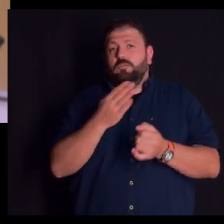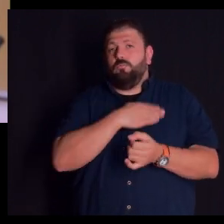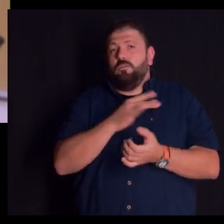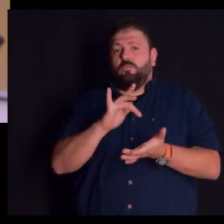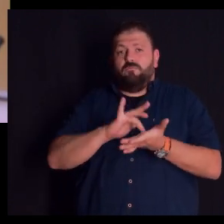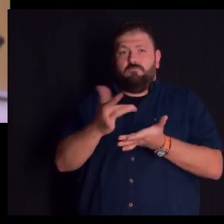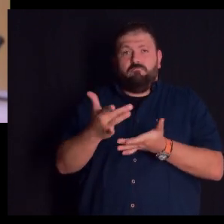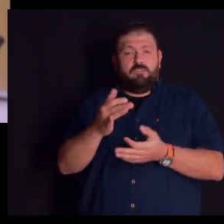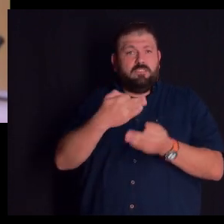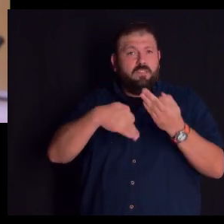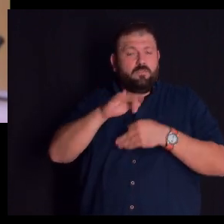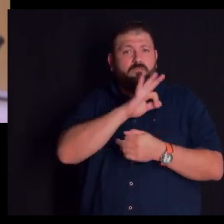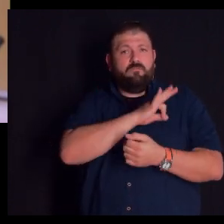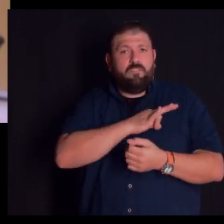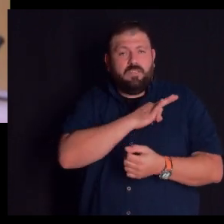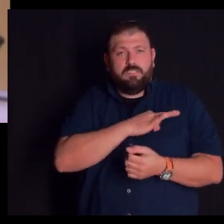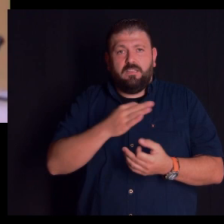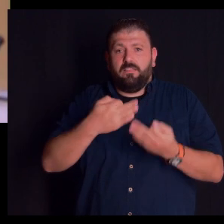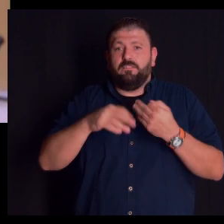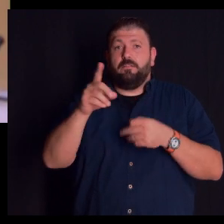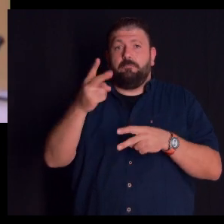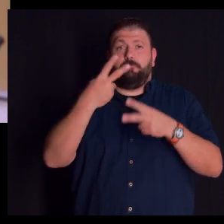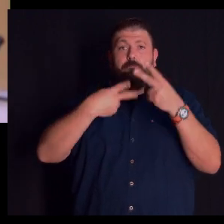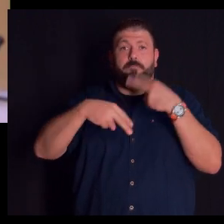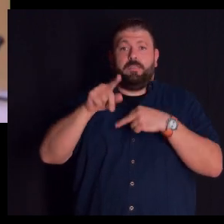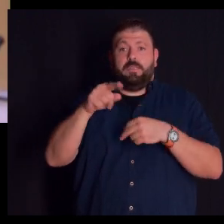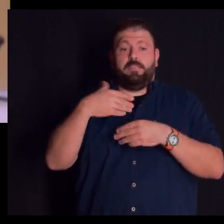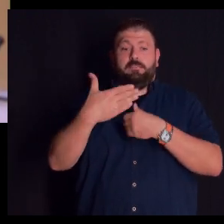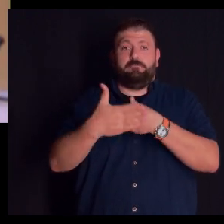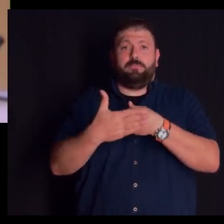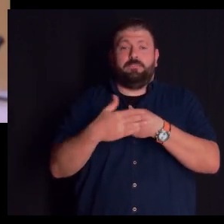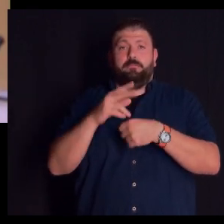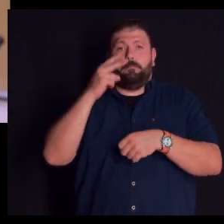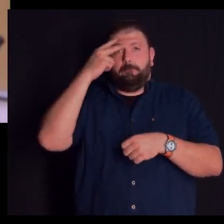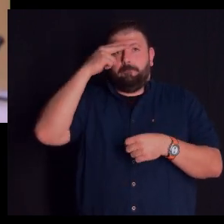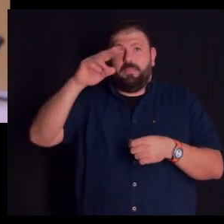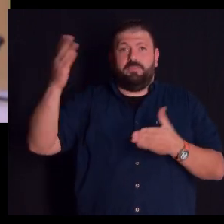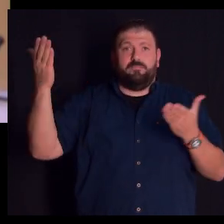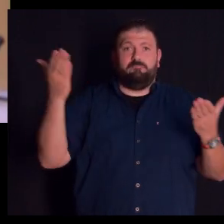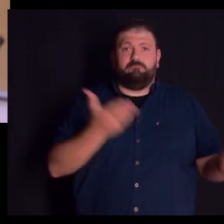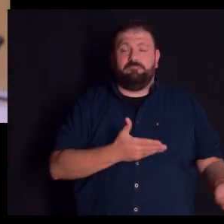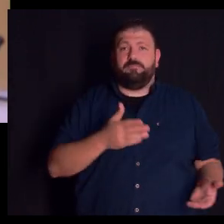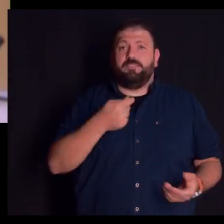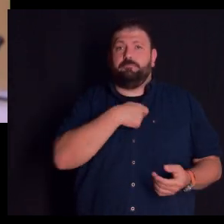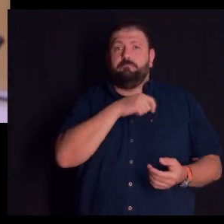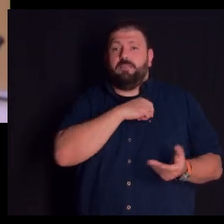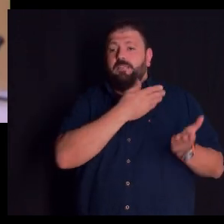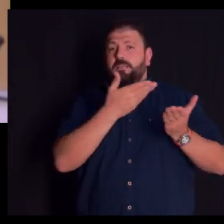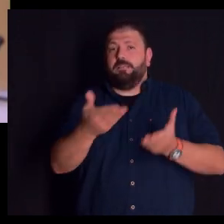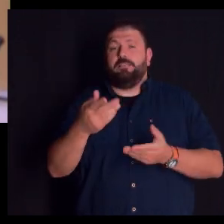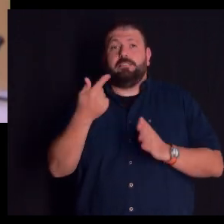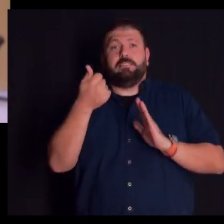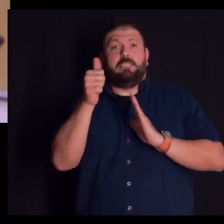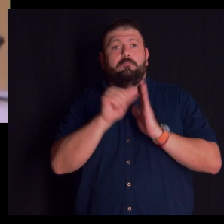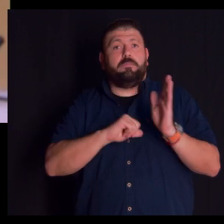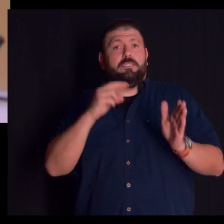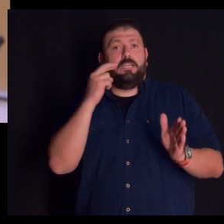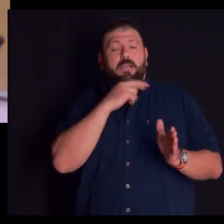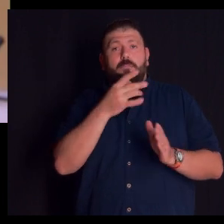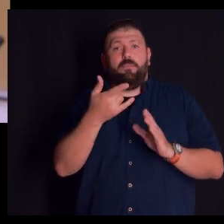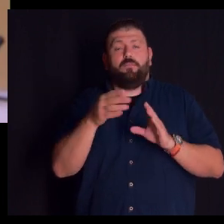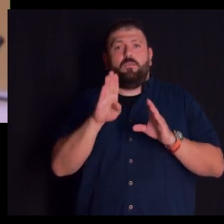us. Congratulations again to Rosa Maria. You're coming to Mexico City as a winner of this, and in